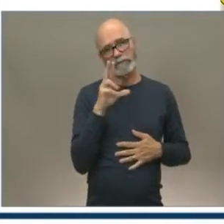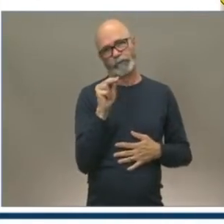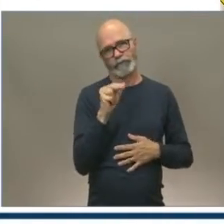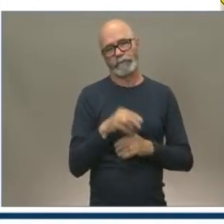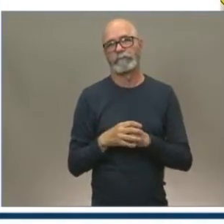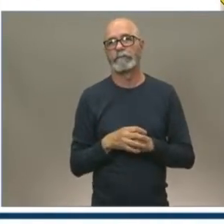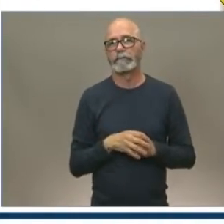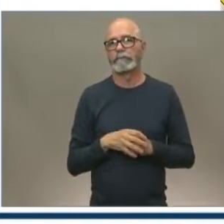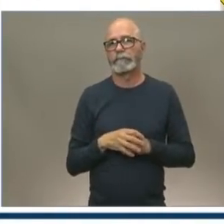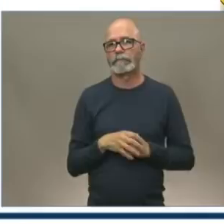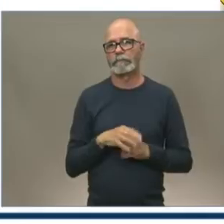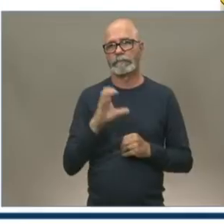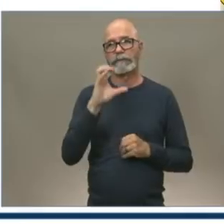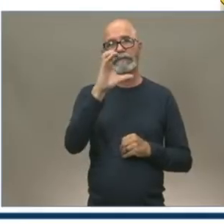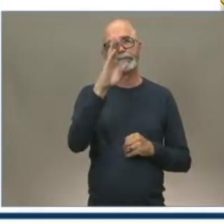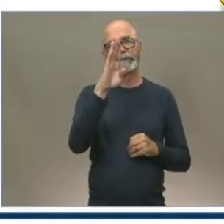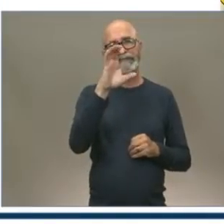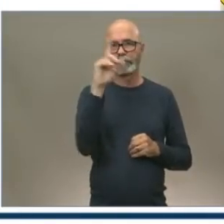Jean, please go ahead.